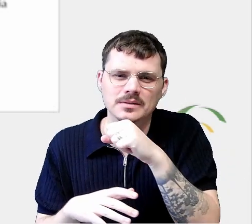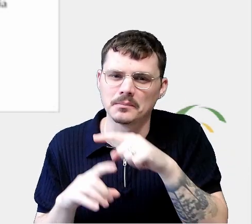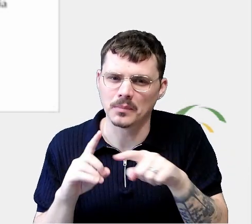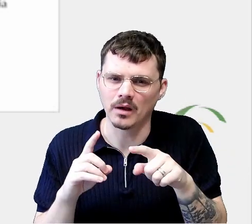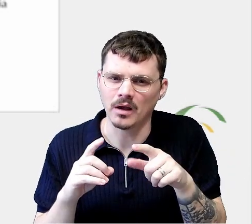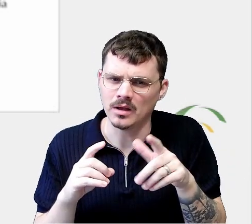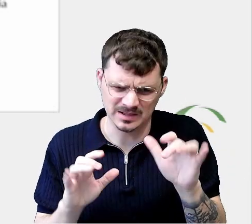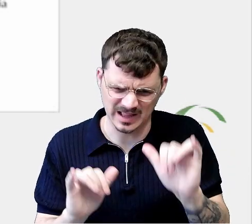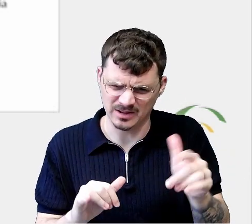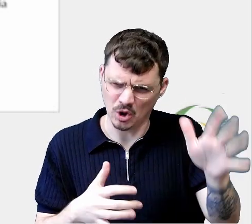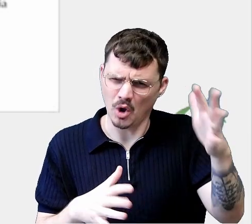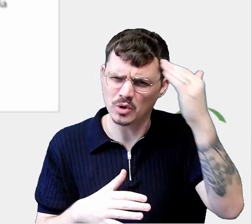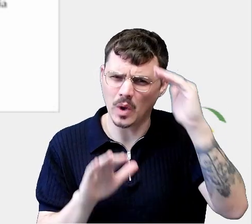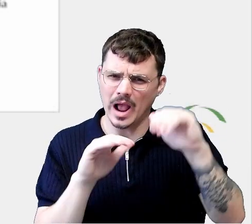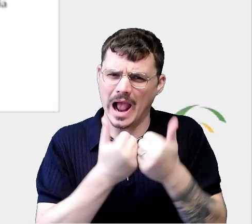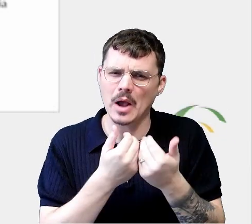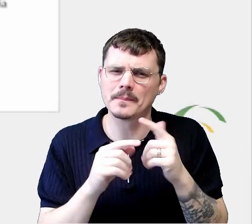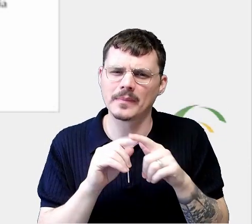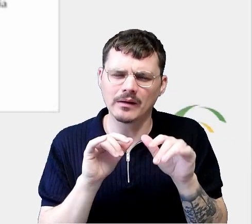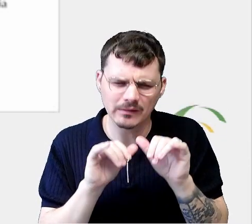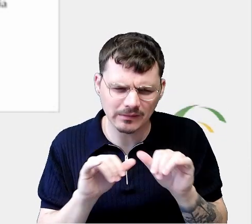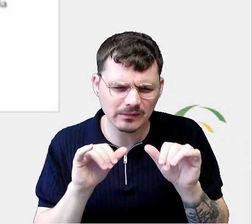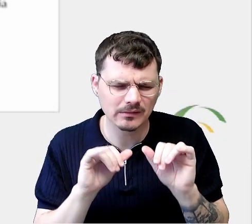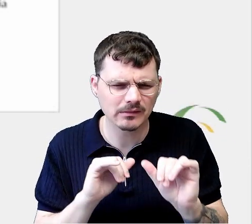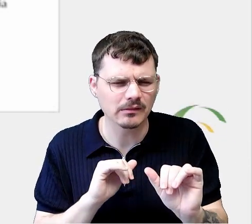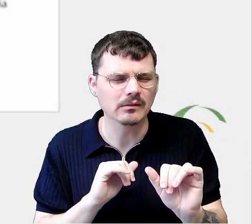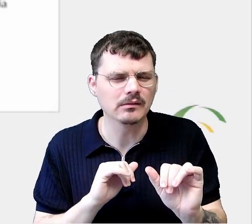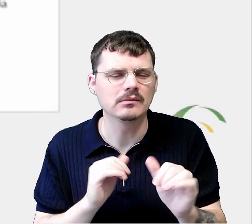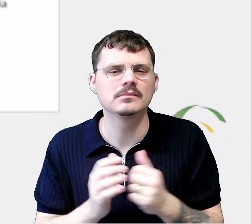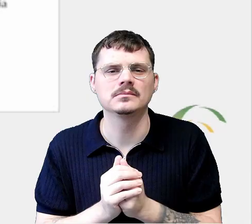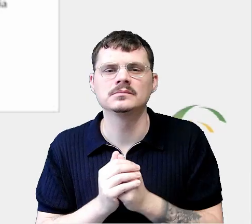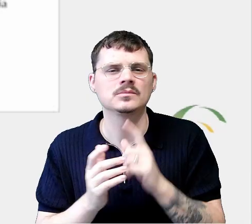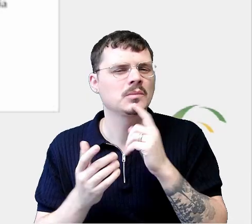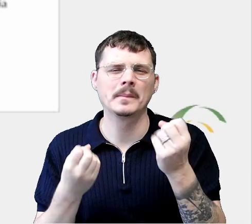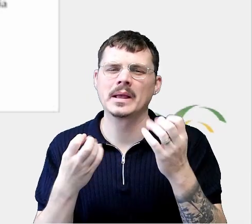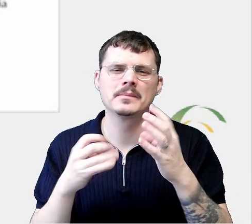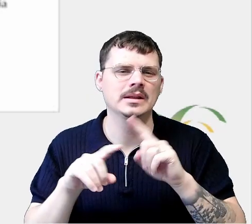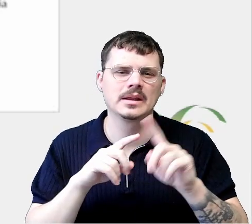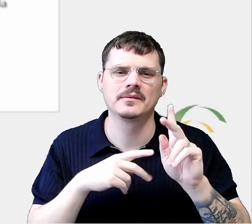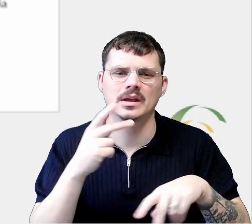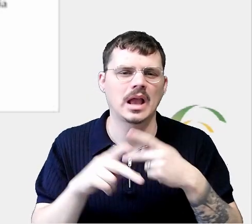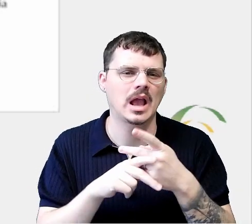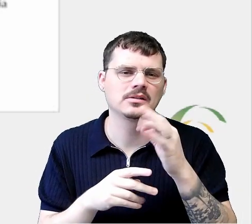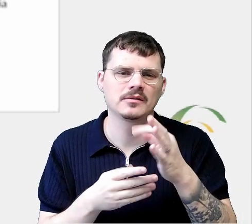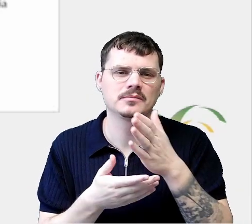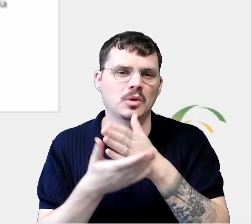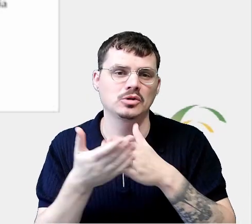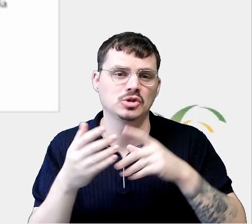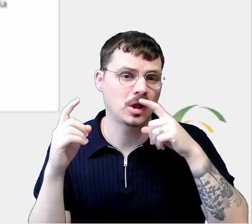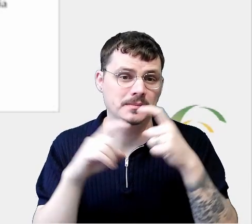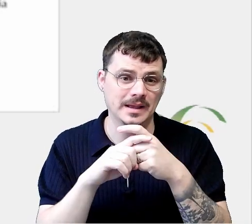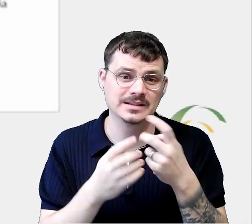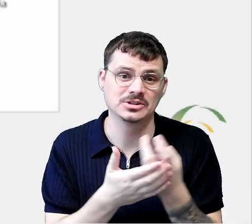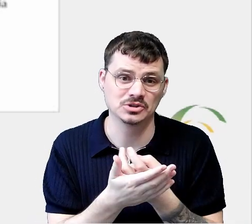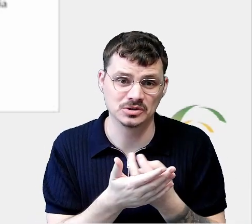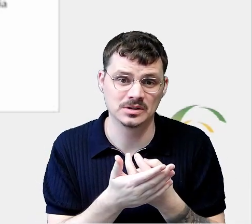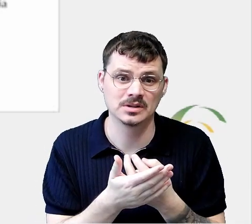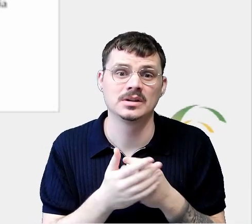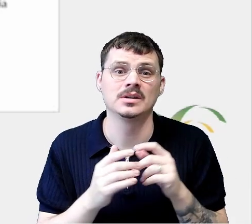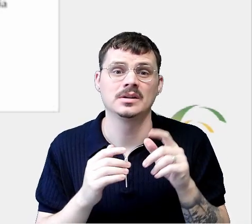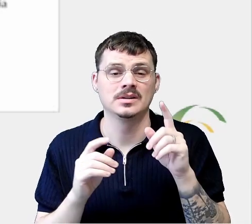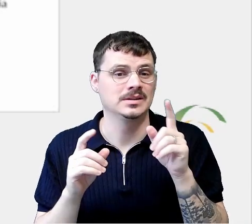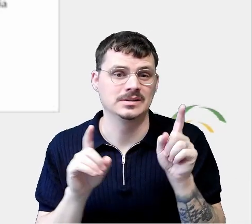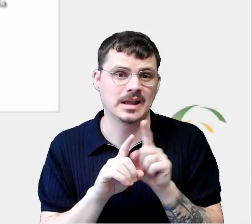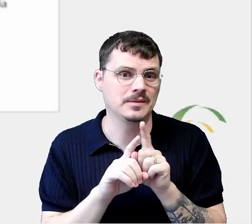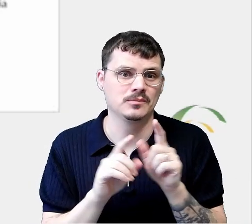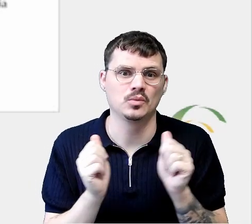of familiar activities. There's many different types of partial complex seizures, as many types